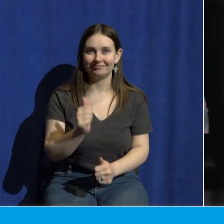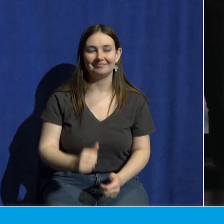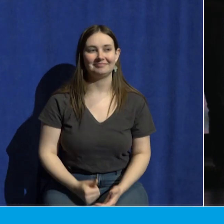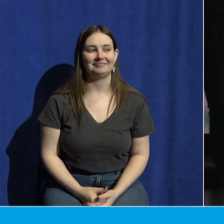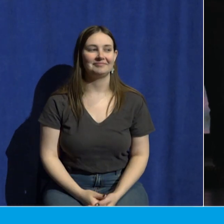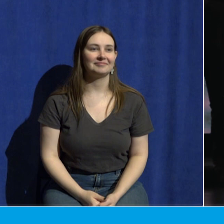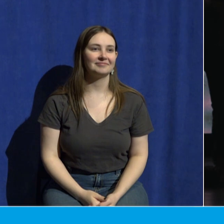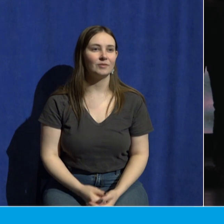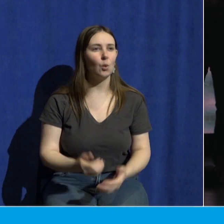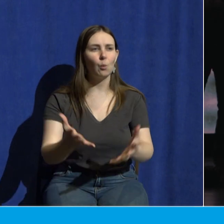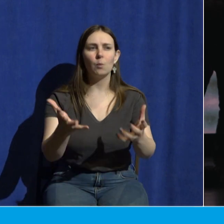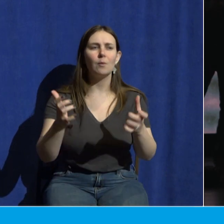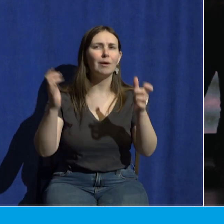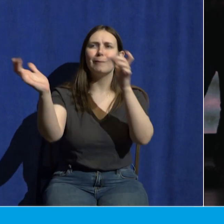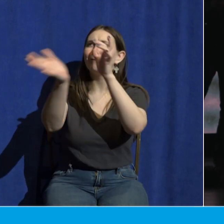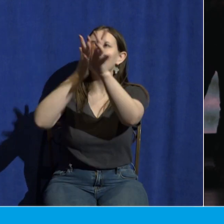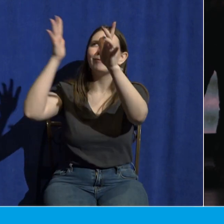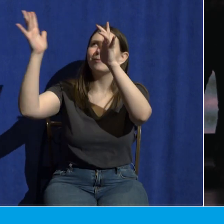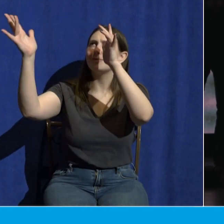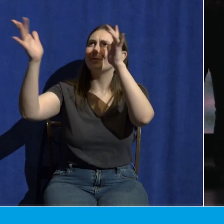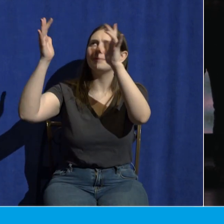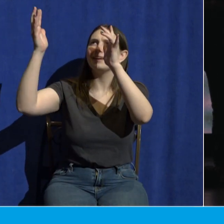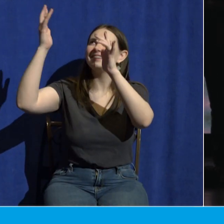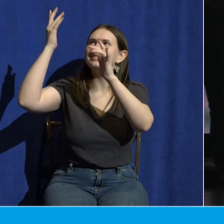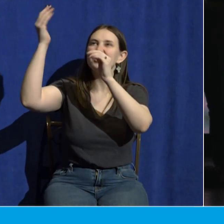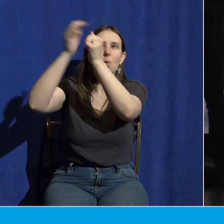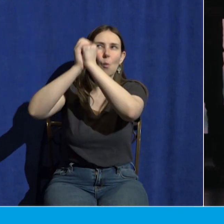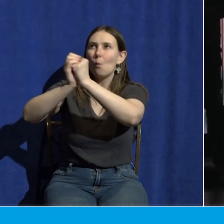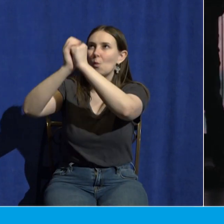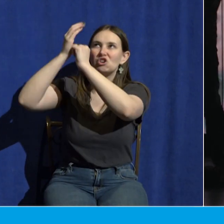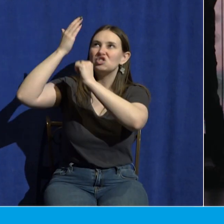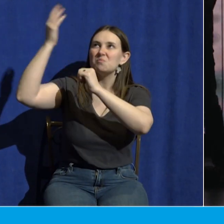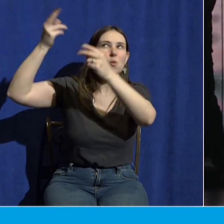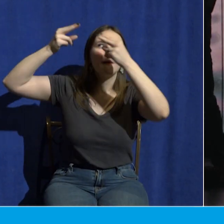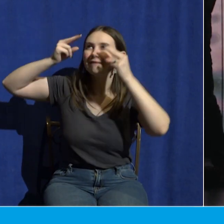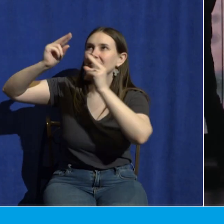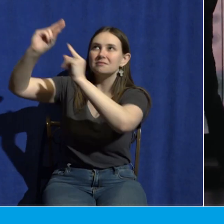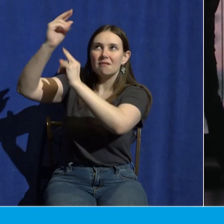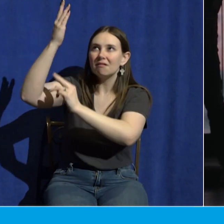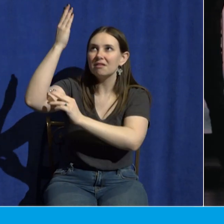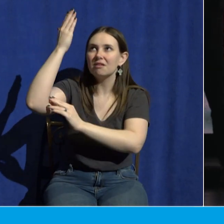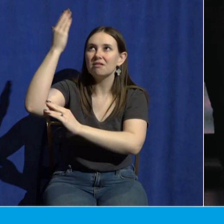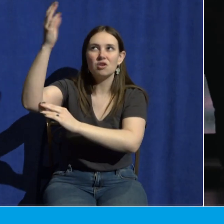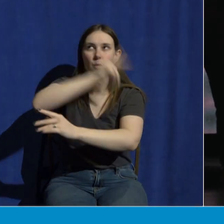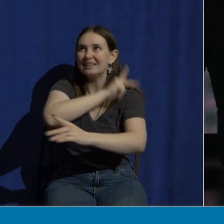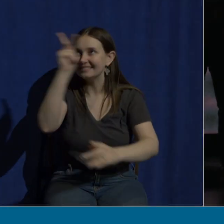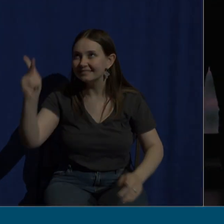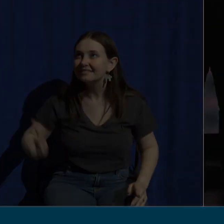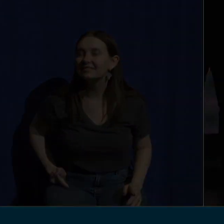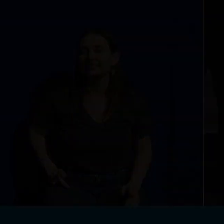So we want to praise you, worship you, exalt you as King.